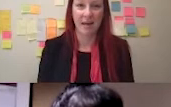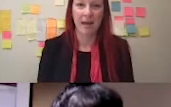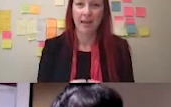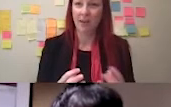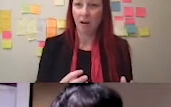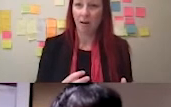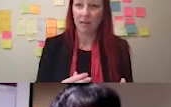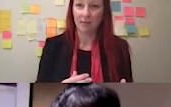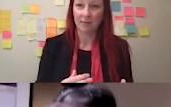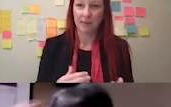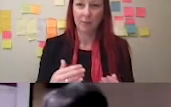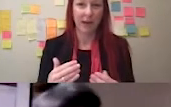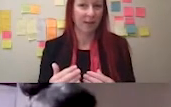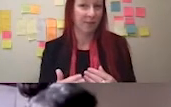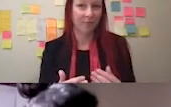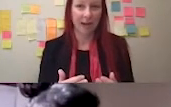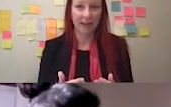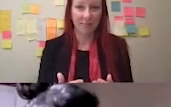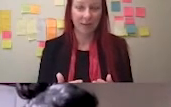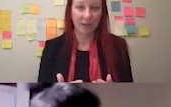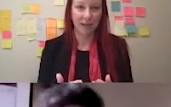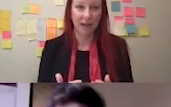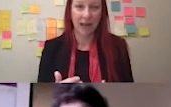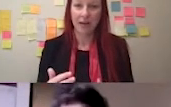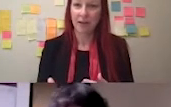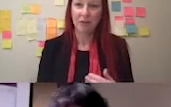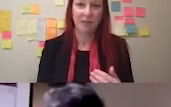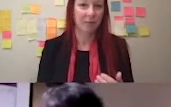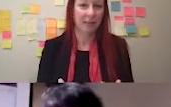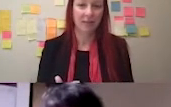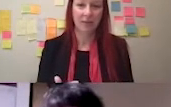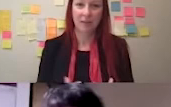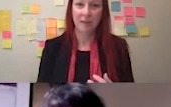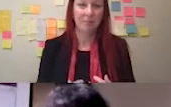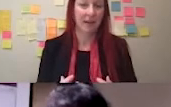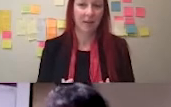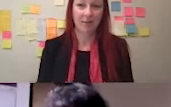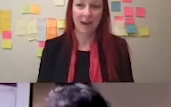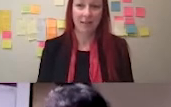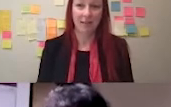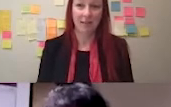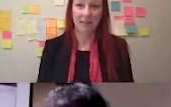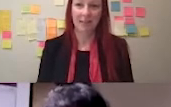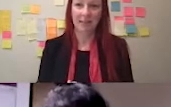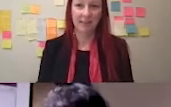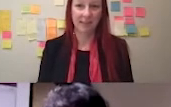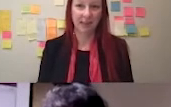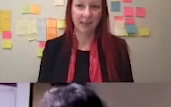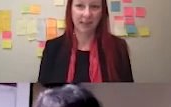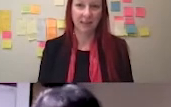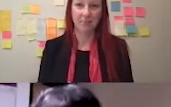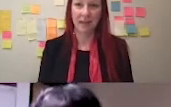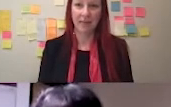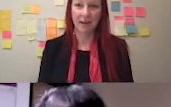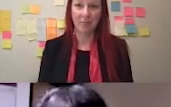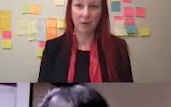down. It's hot. So waiting for the right temperature naturally brings you to being grounded, to